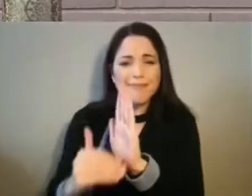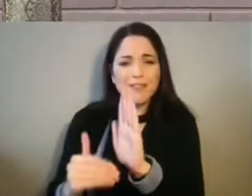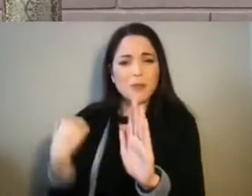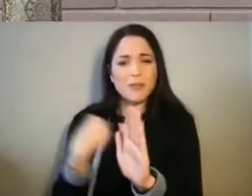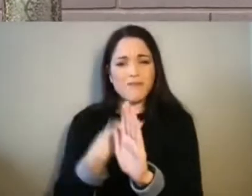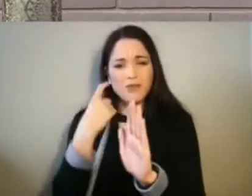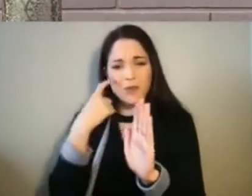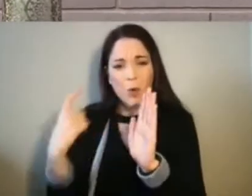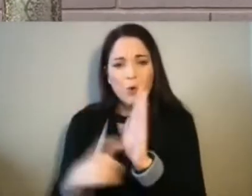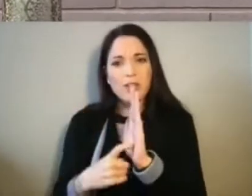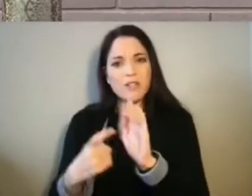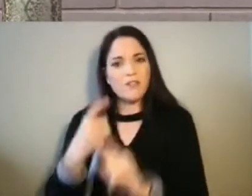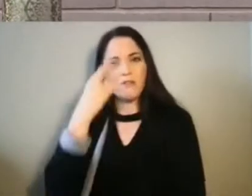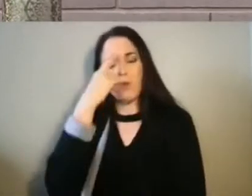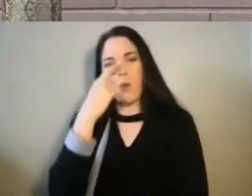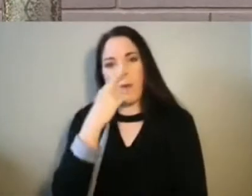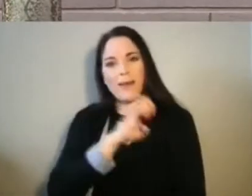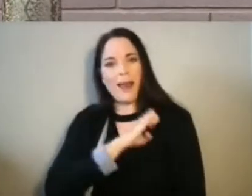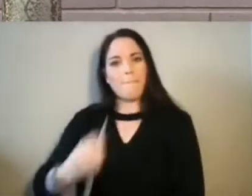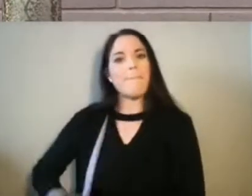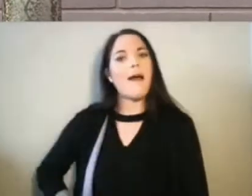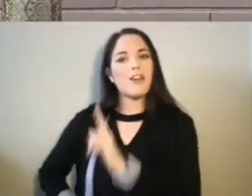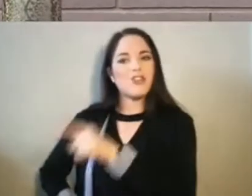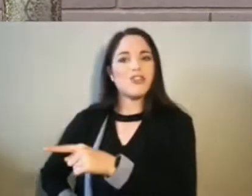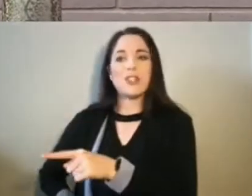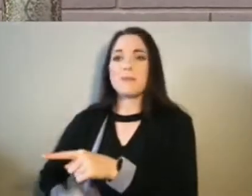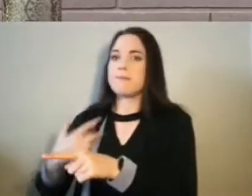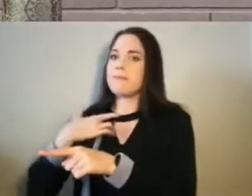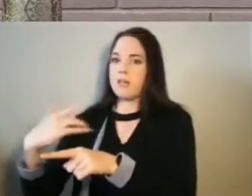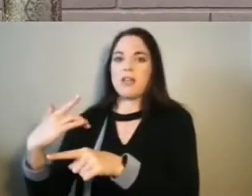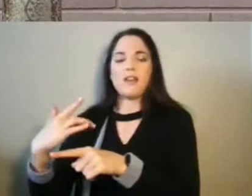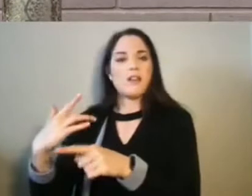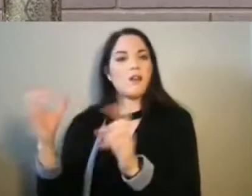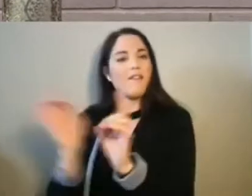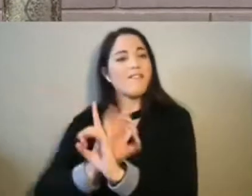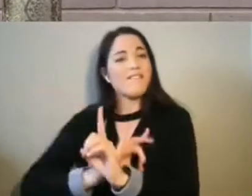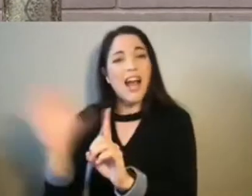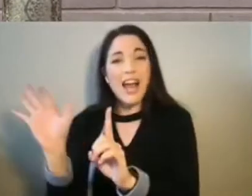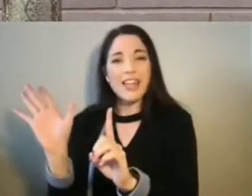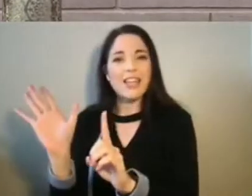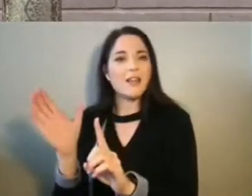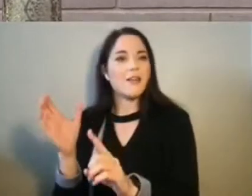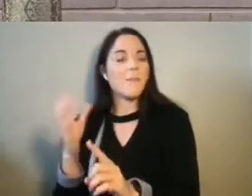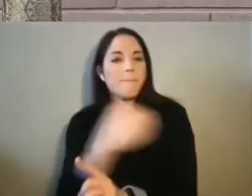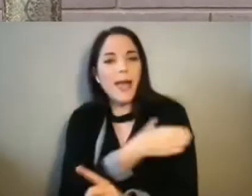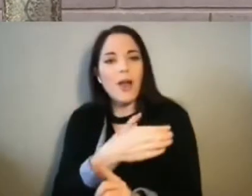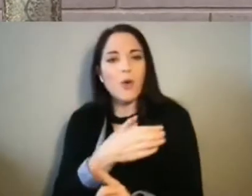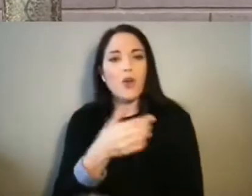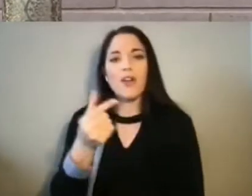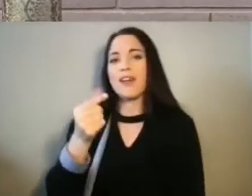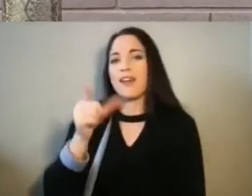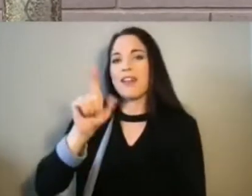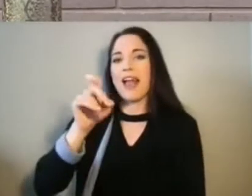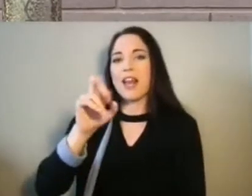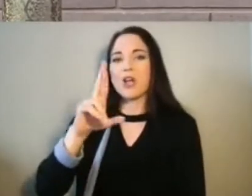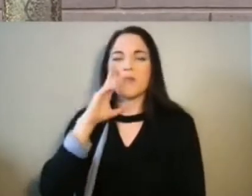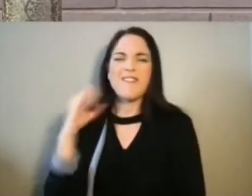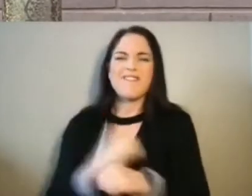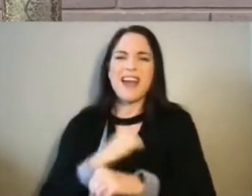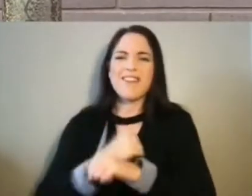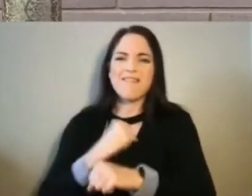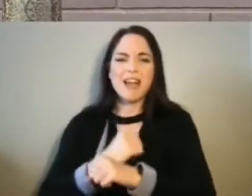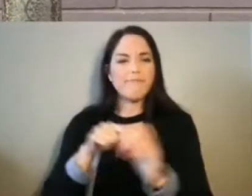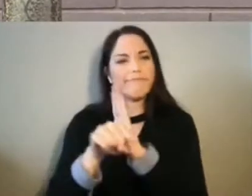circus as wild beasts were let loose against them. The institution of enslavement drove